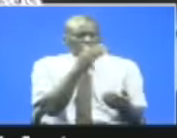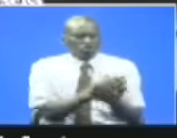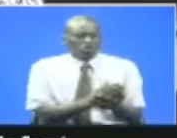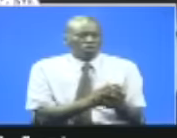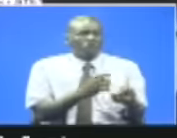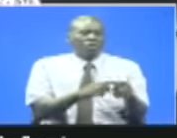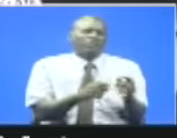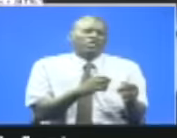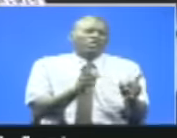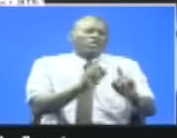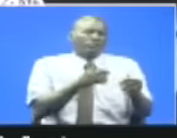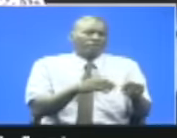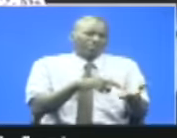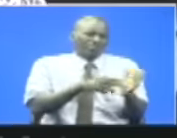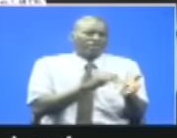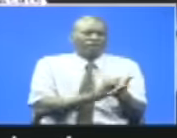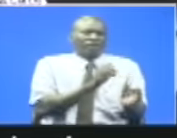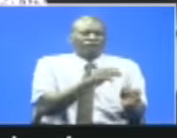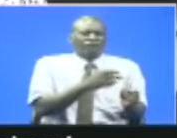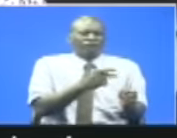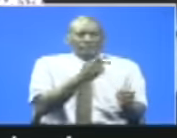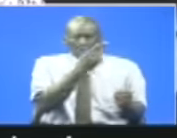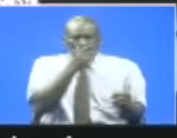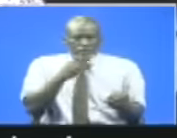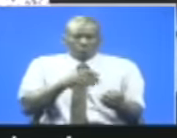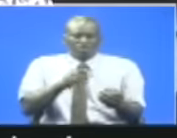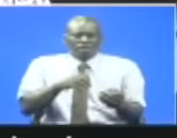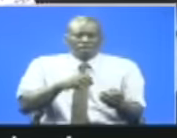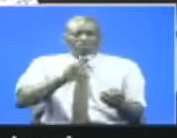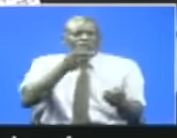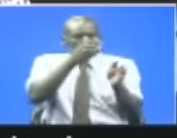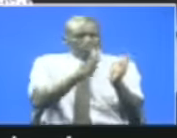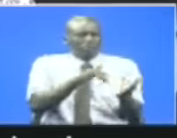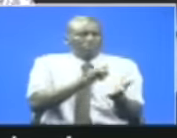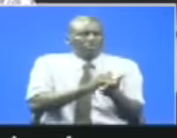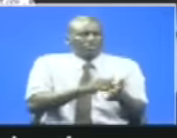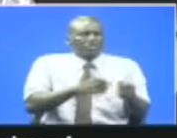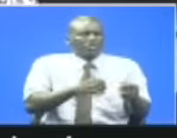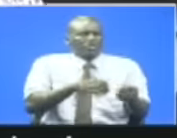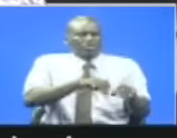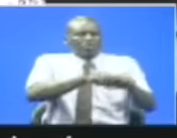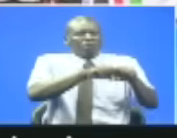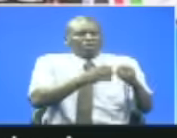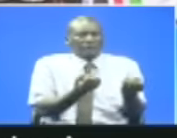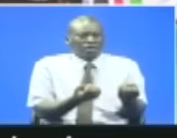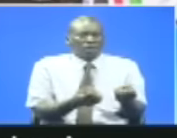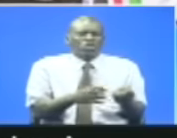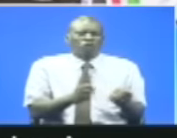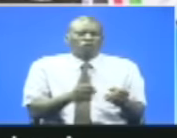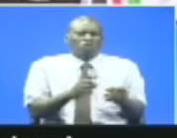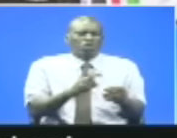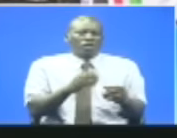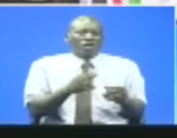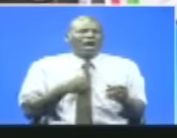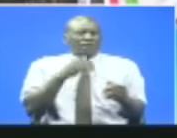Kalonzo, then NASA is broken. I don't want to see it that way. What I want to see is the first question you asked as to whether this thing will hold or not. And I